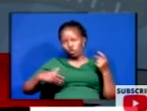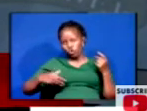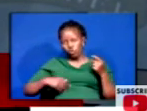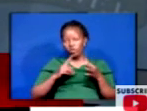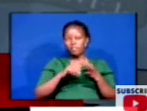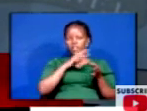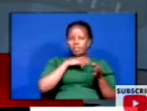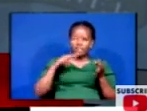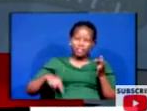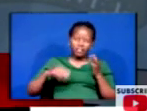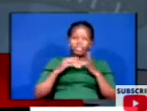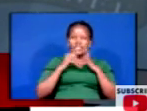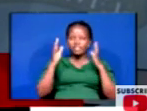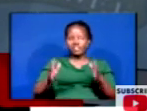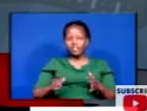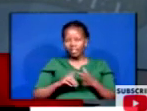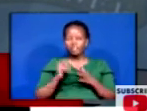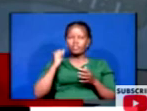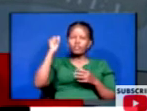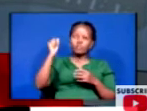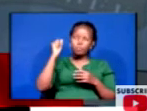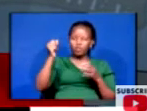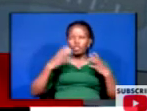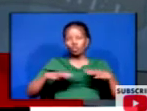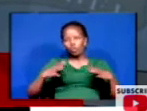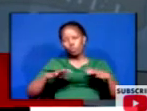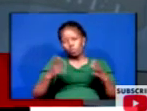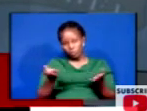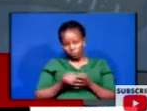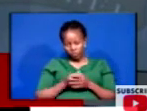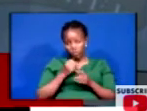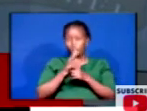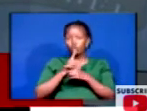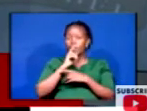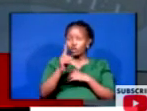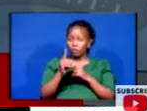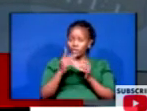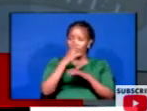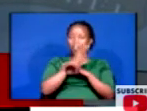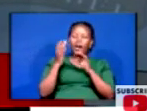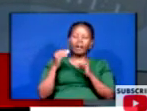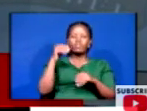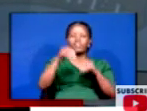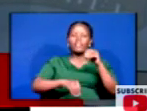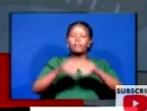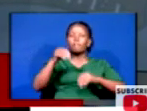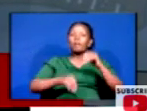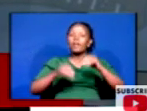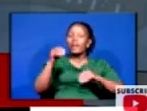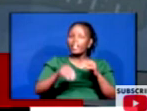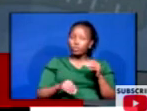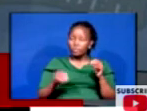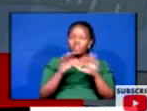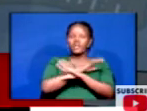people, mm-hmm. Political actors, everyone, mm-hmm. so that at the end of the election, we know that when we went to the election, all structures were put in